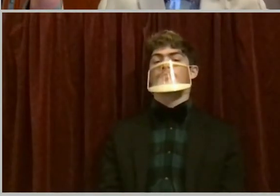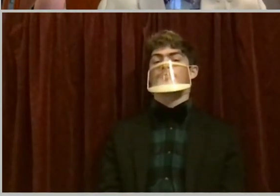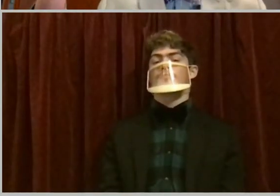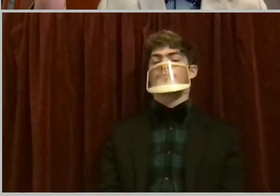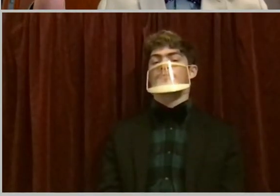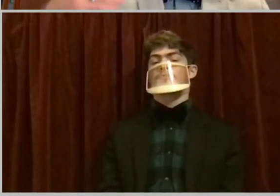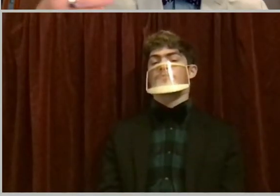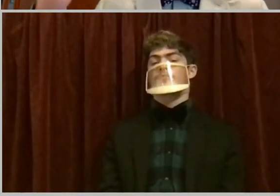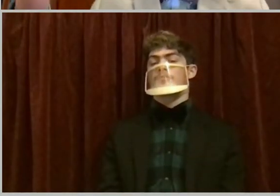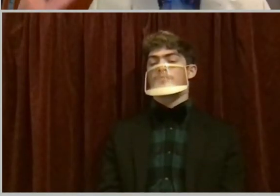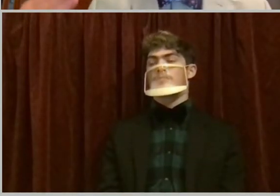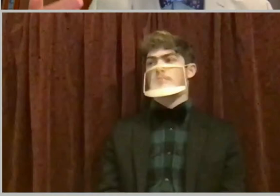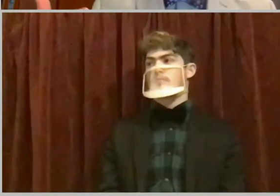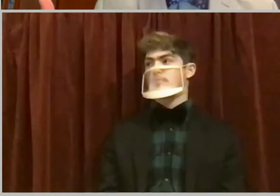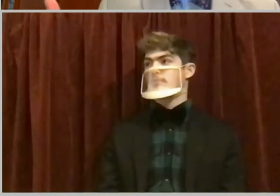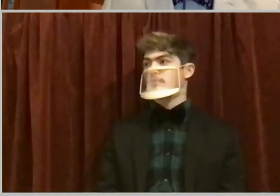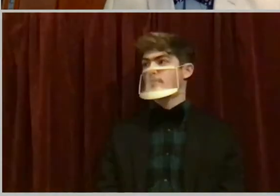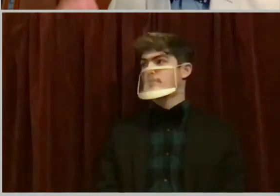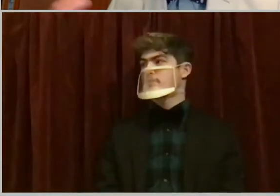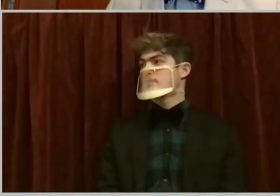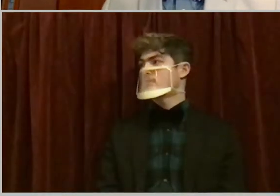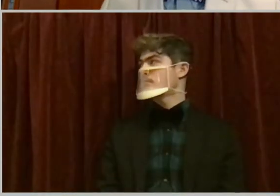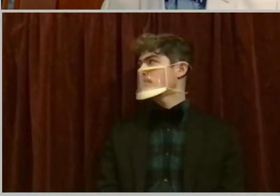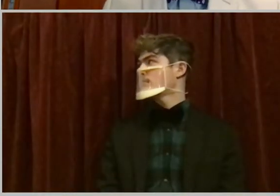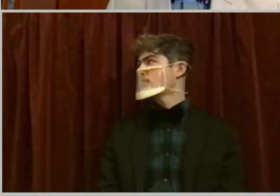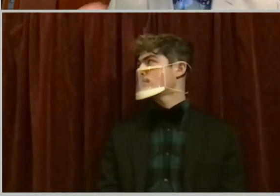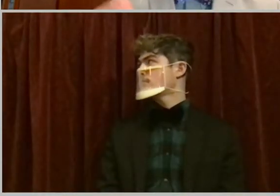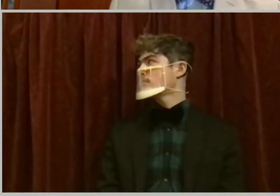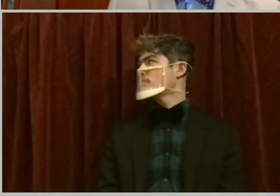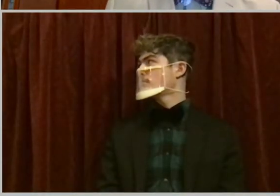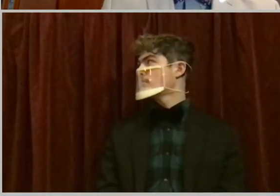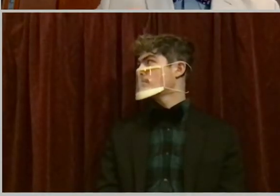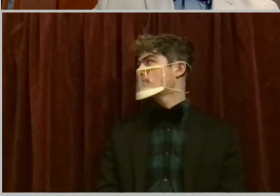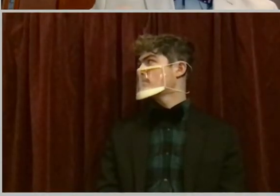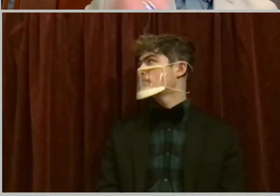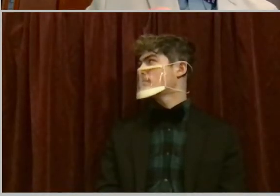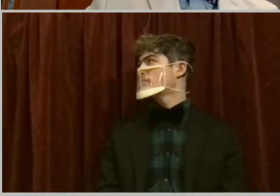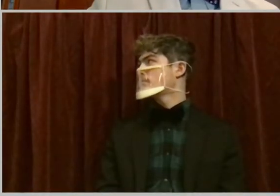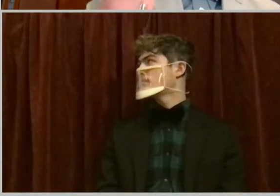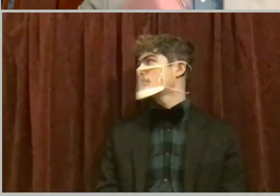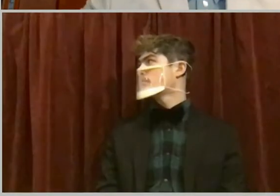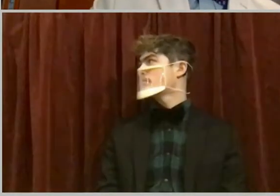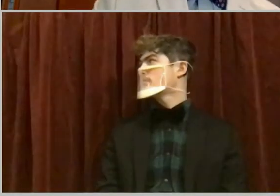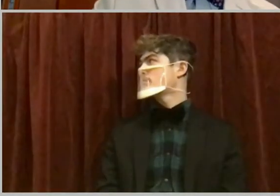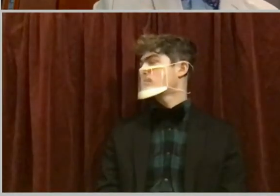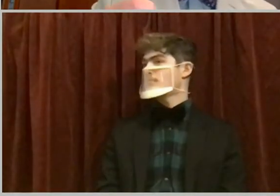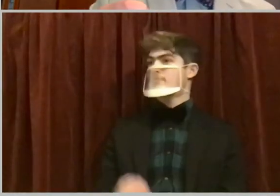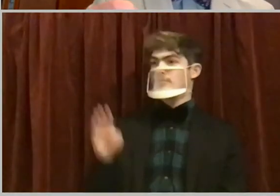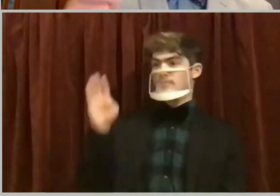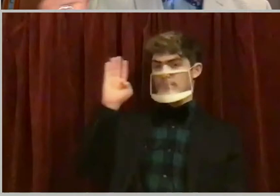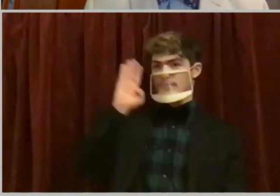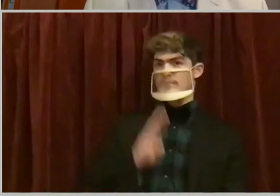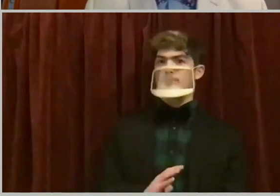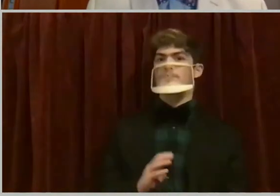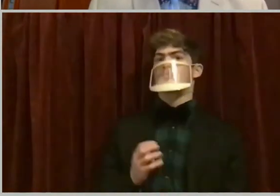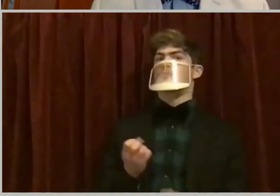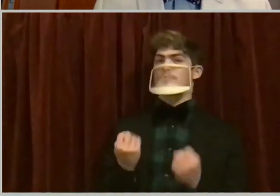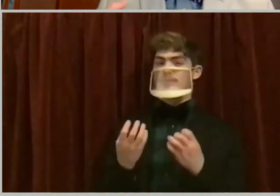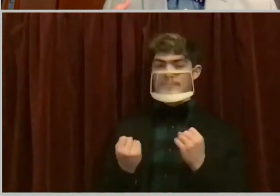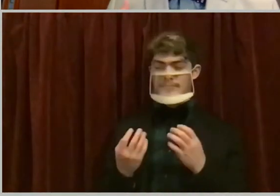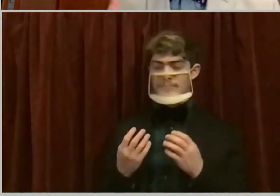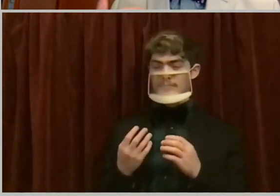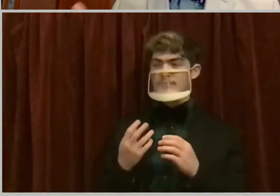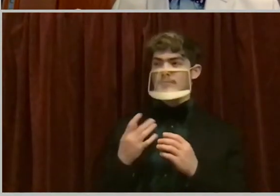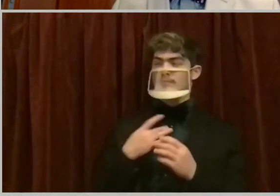God's image and in his likeness, so we shouldn't be surprised that God often uses a feminine depiction